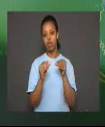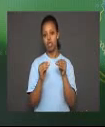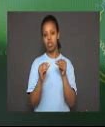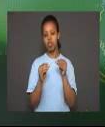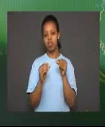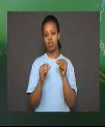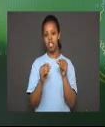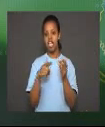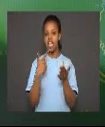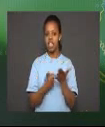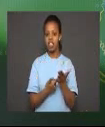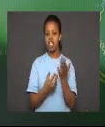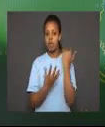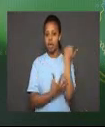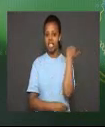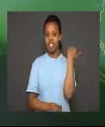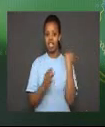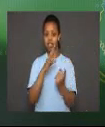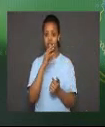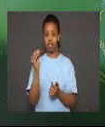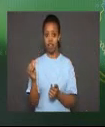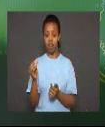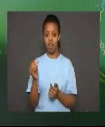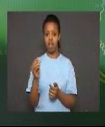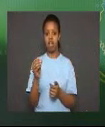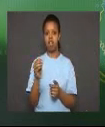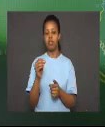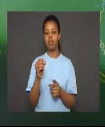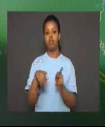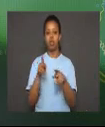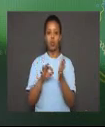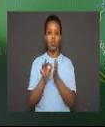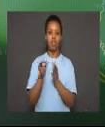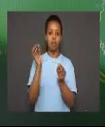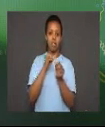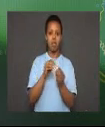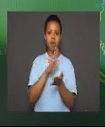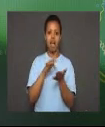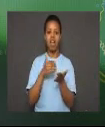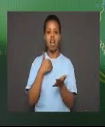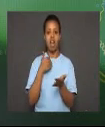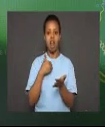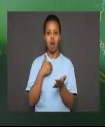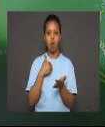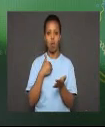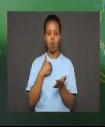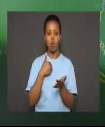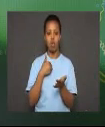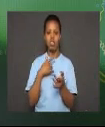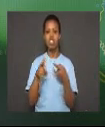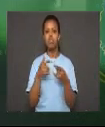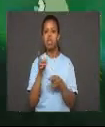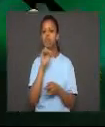what correlations, if any, can be drawn between overpopulation and